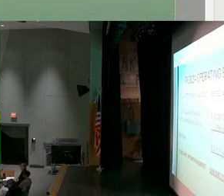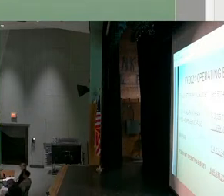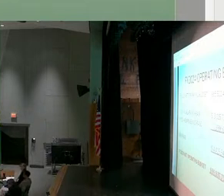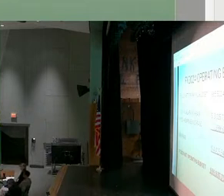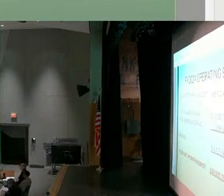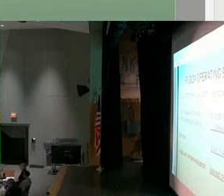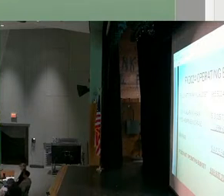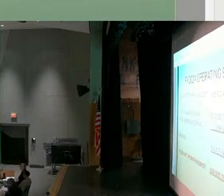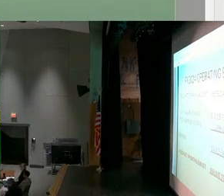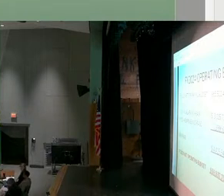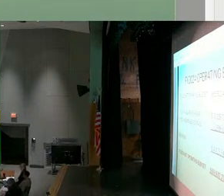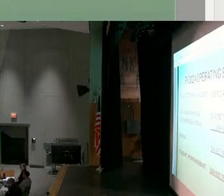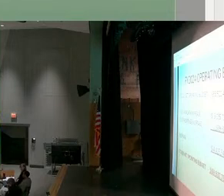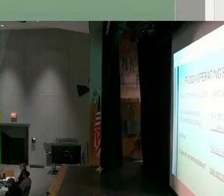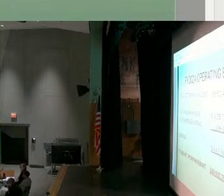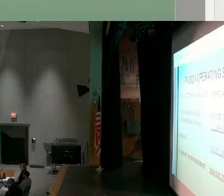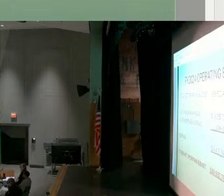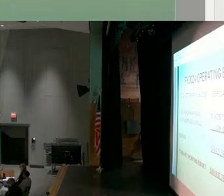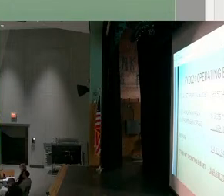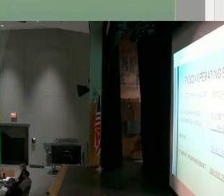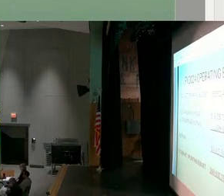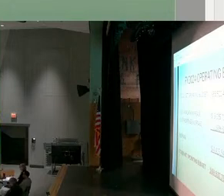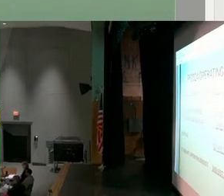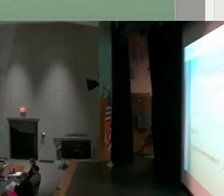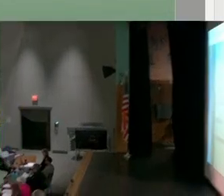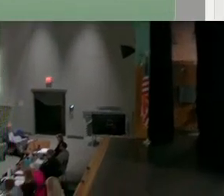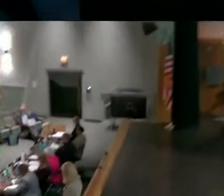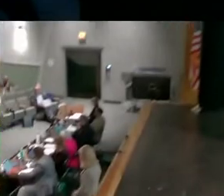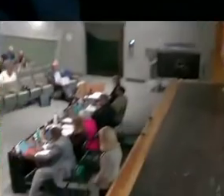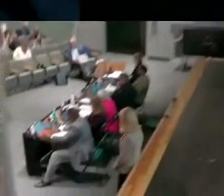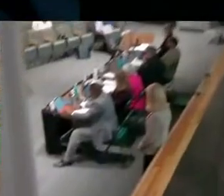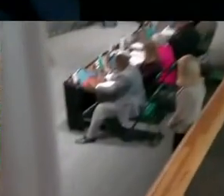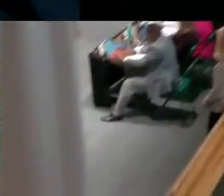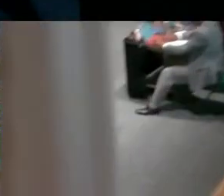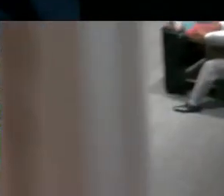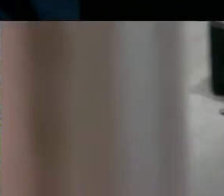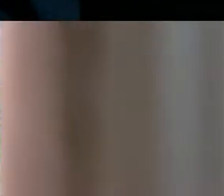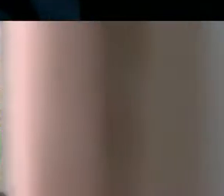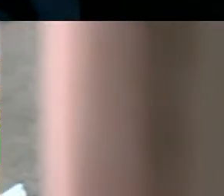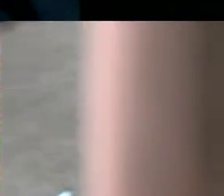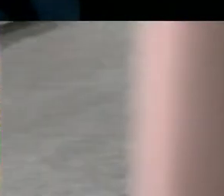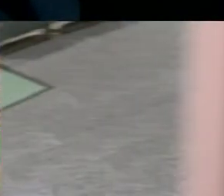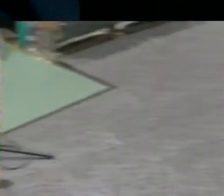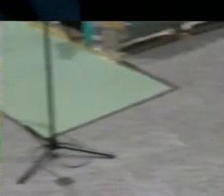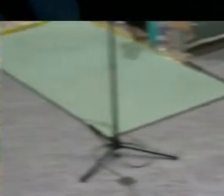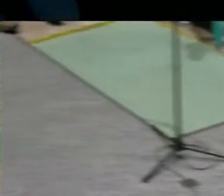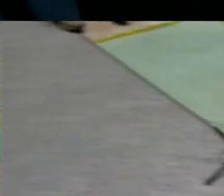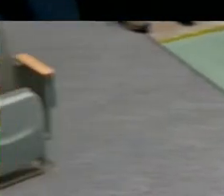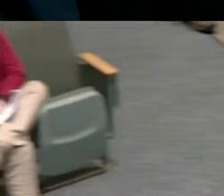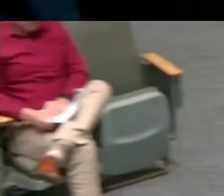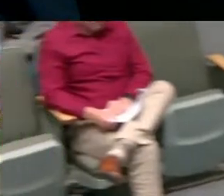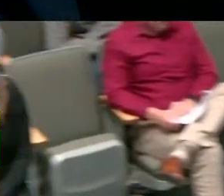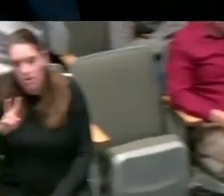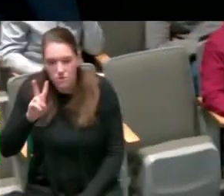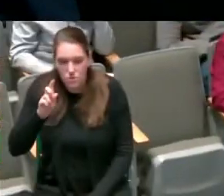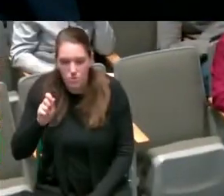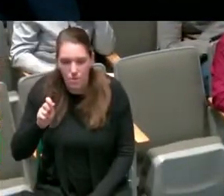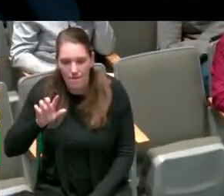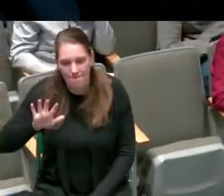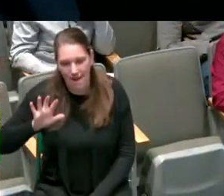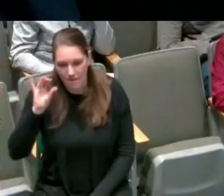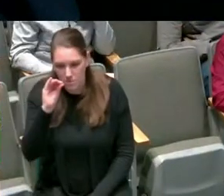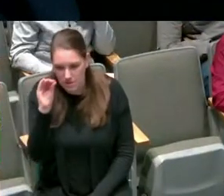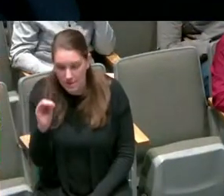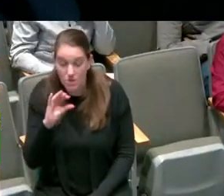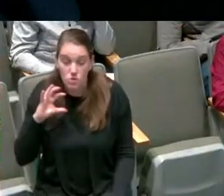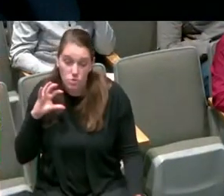about 5.4 percent in expense increase of 1.3 million or 2.5 percent for a